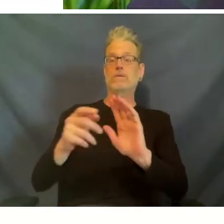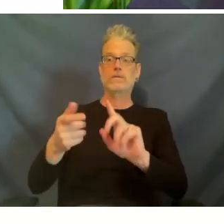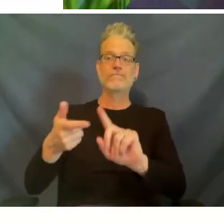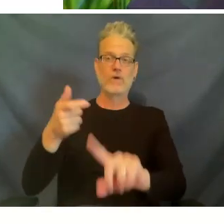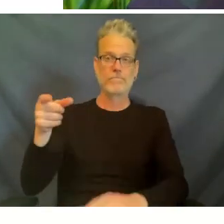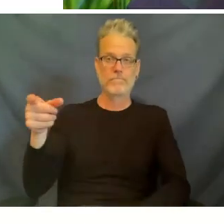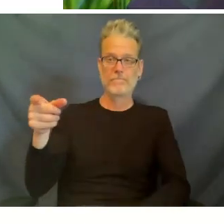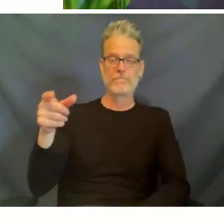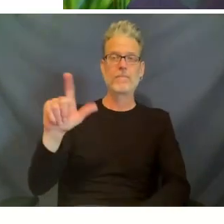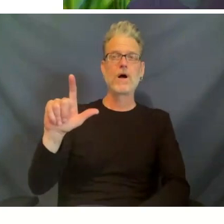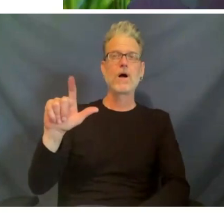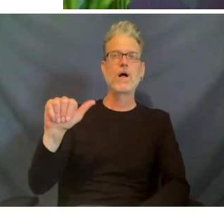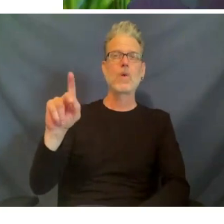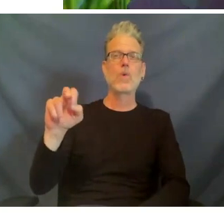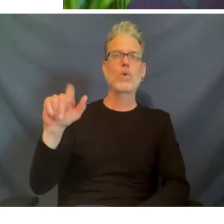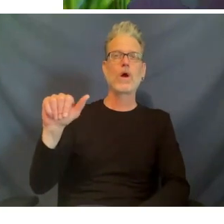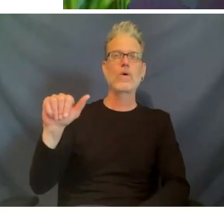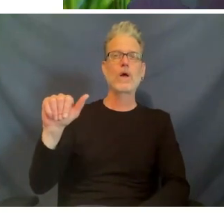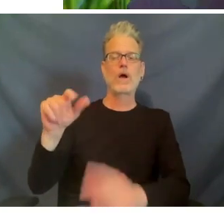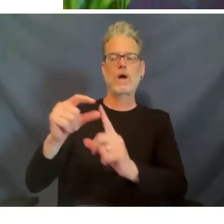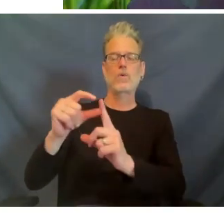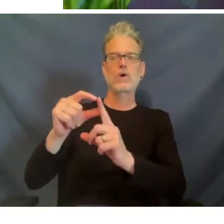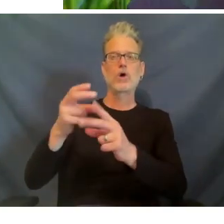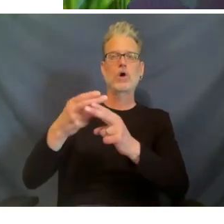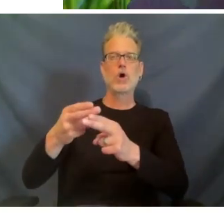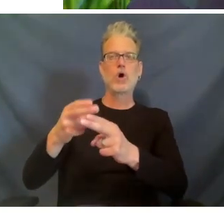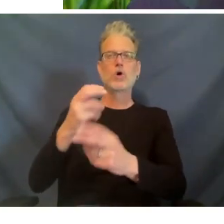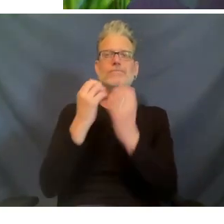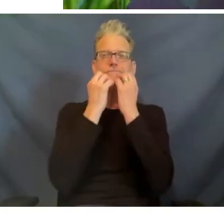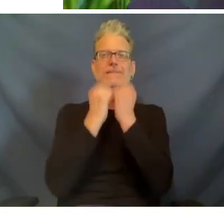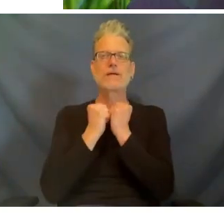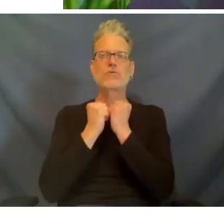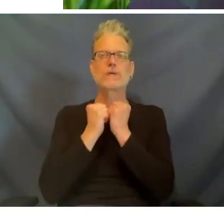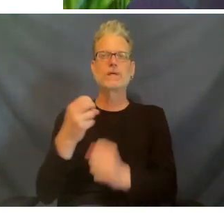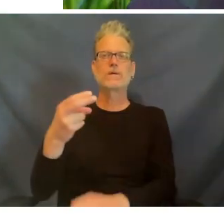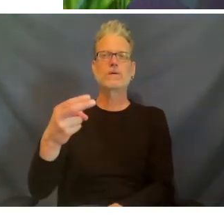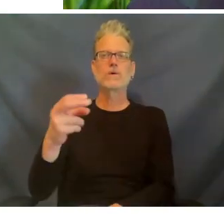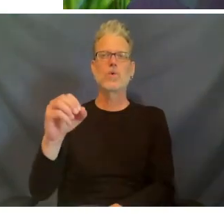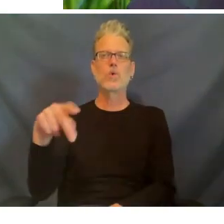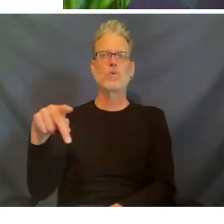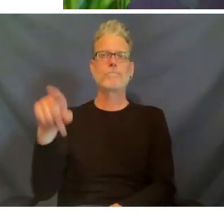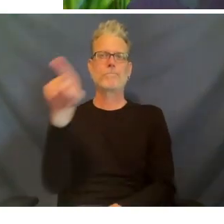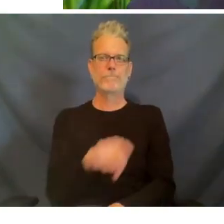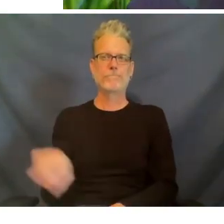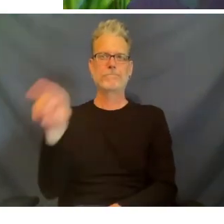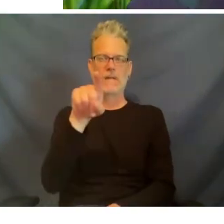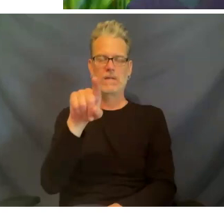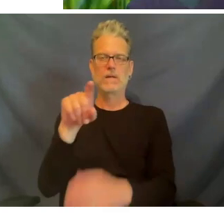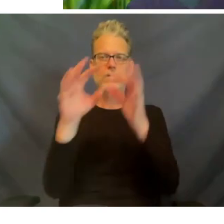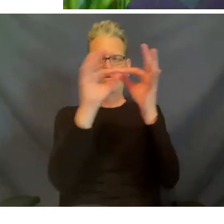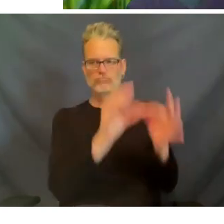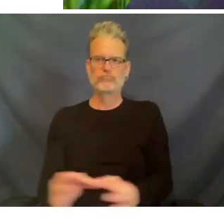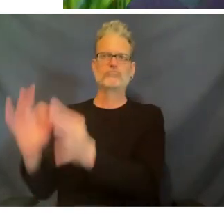a Lakota term meaning the sacred hoop. And that is the foundation of all things. So in that respect, we utilize that